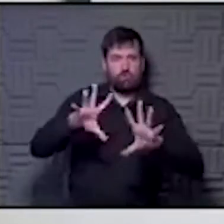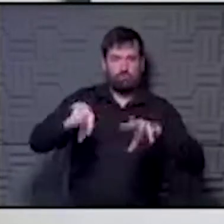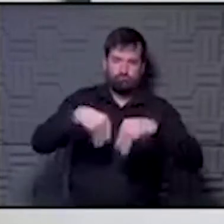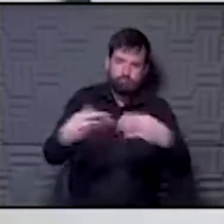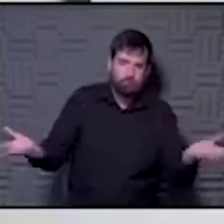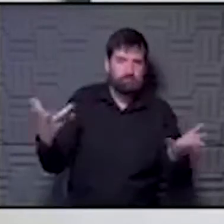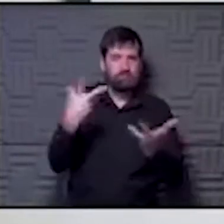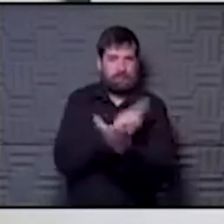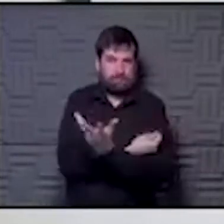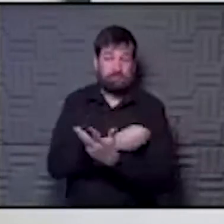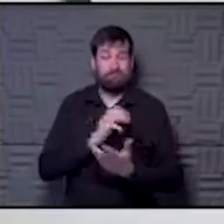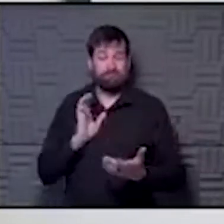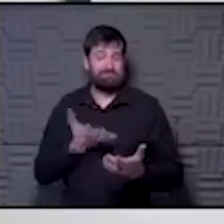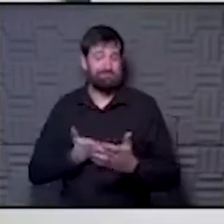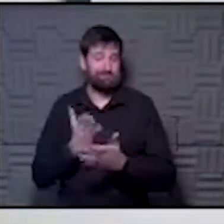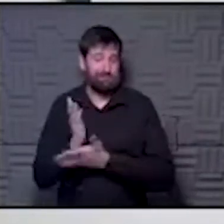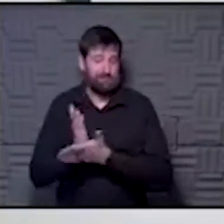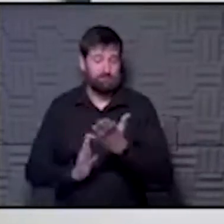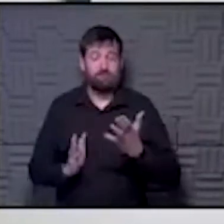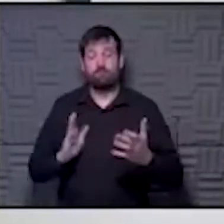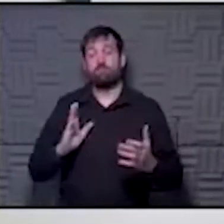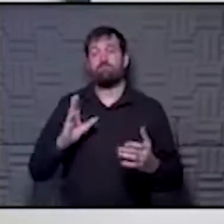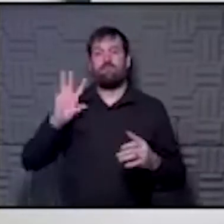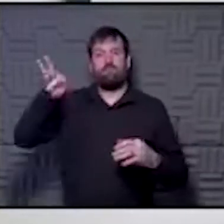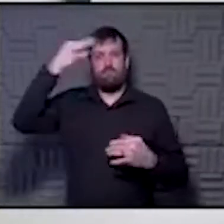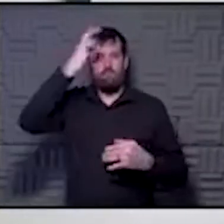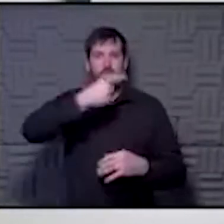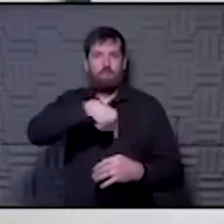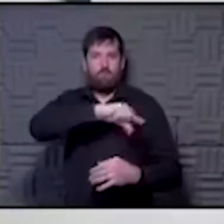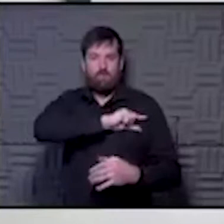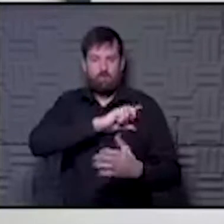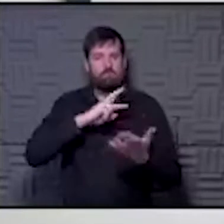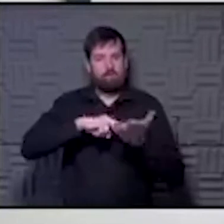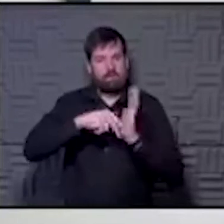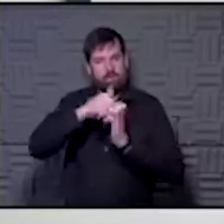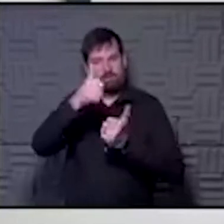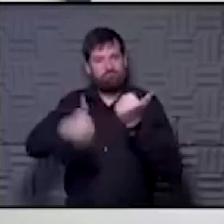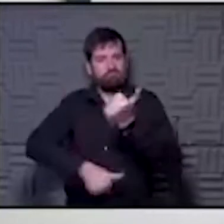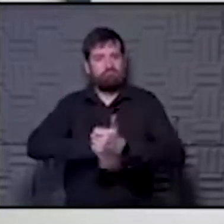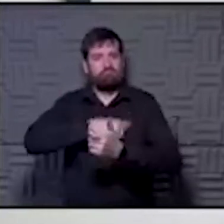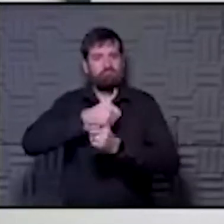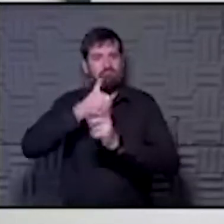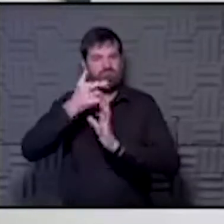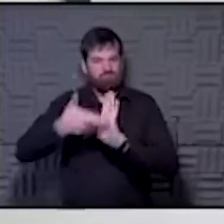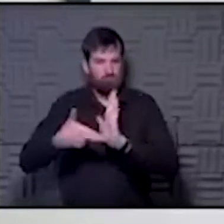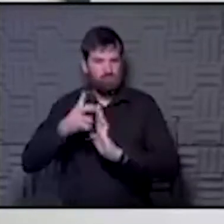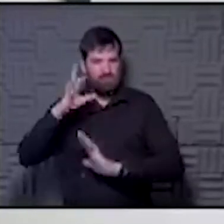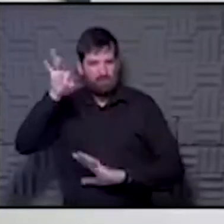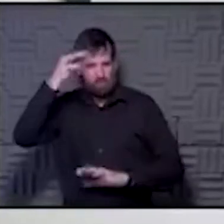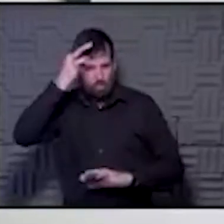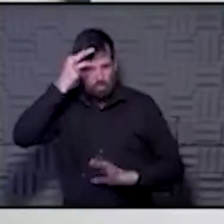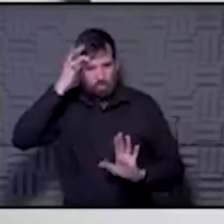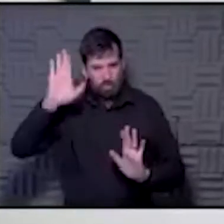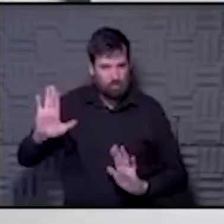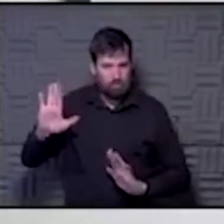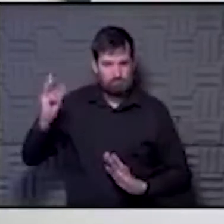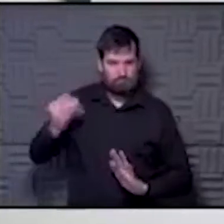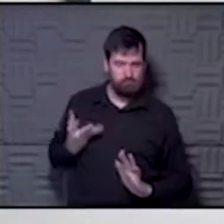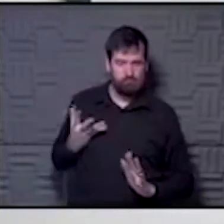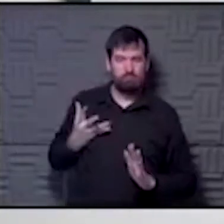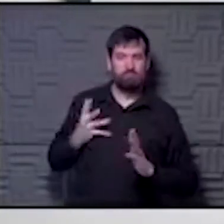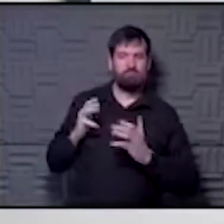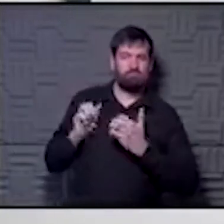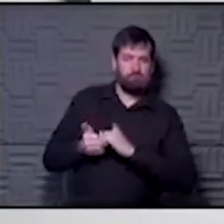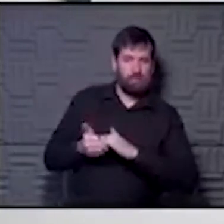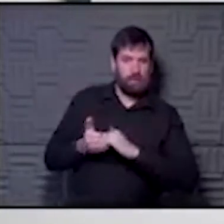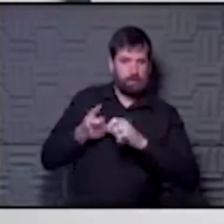our part. So as a federally qualified health center, we operate under federal guidelines on sort of our governance model,